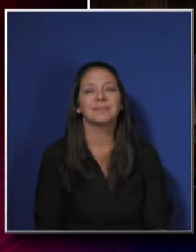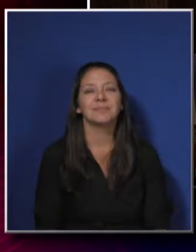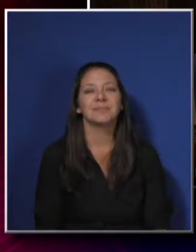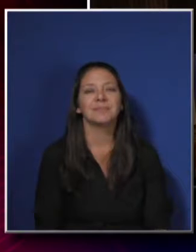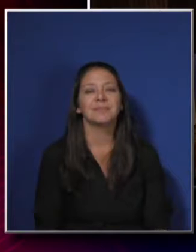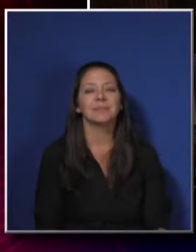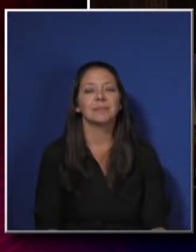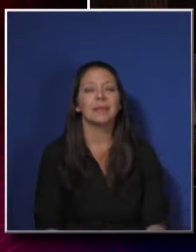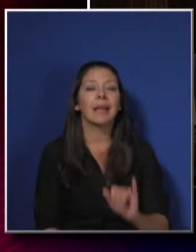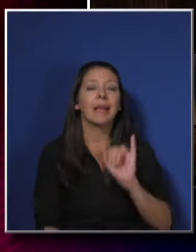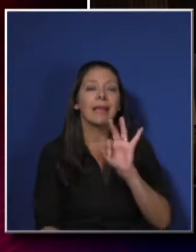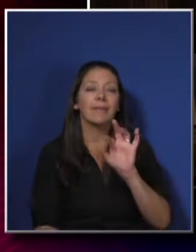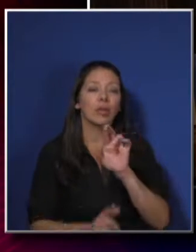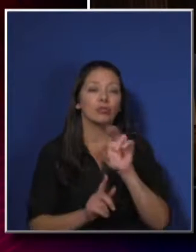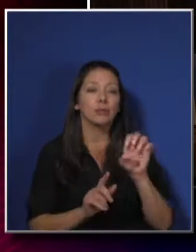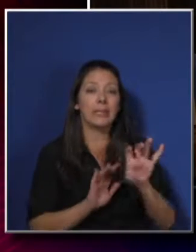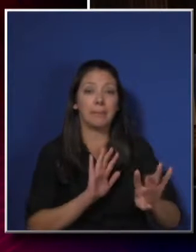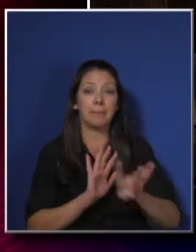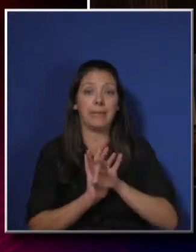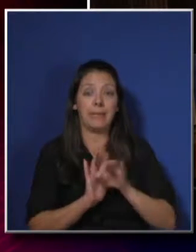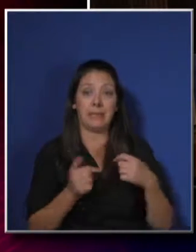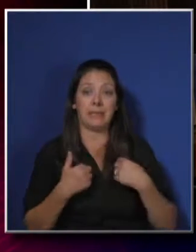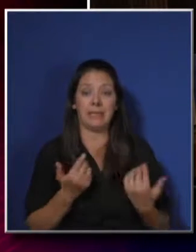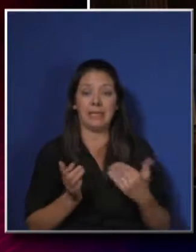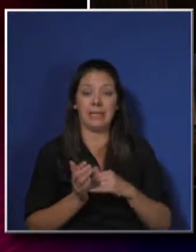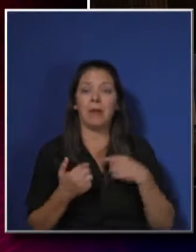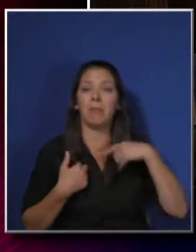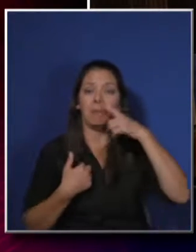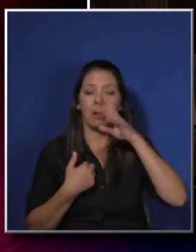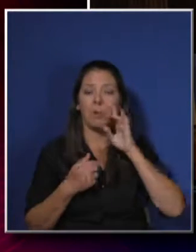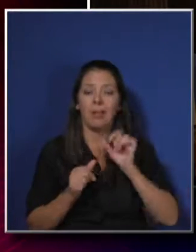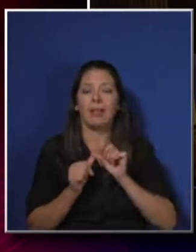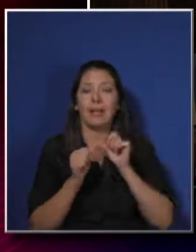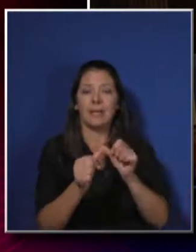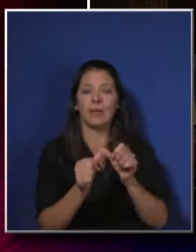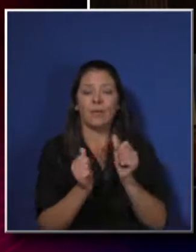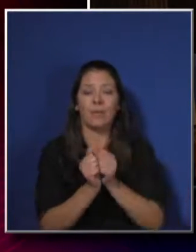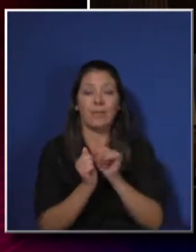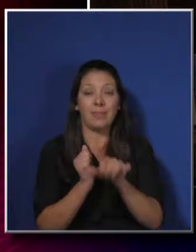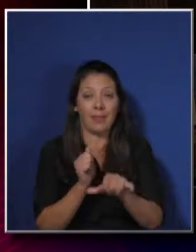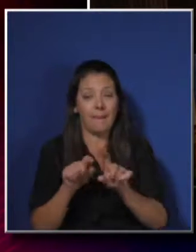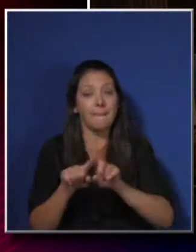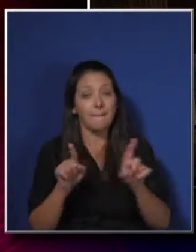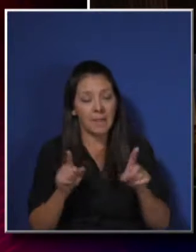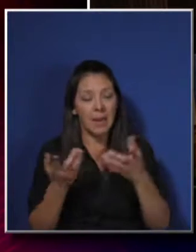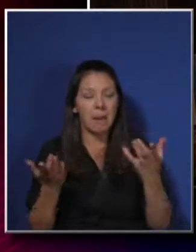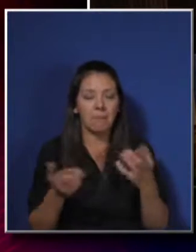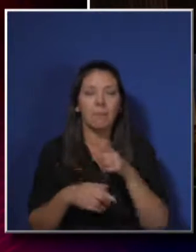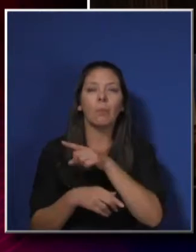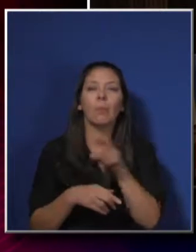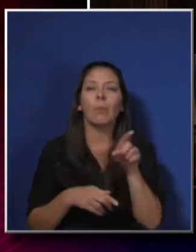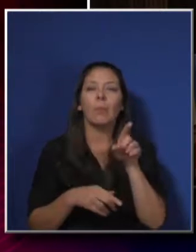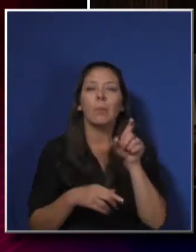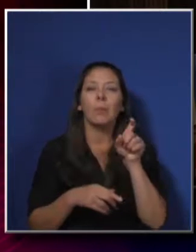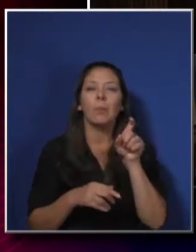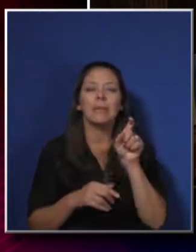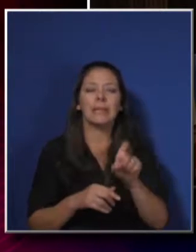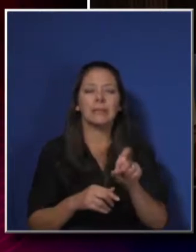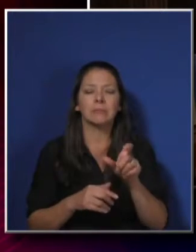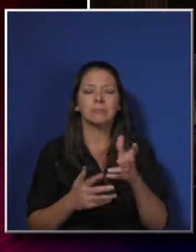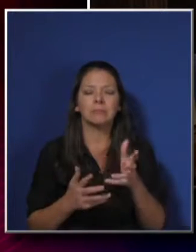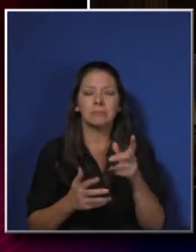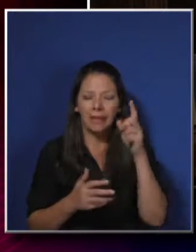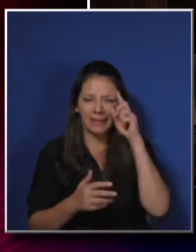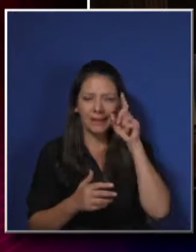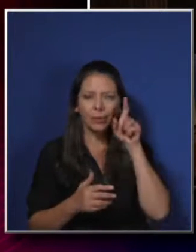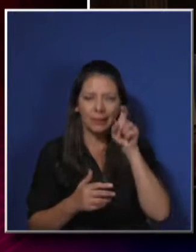And if reappointed, I I am second. willing to continue in that, but you would need to have, I would think, it would need to